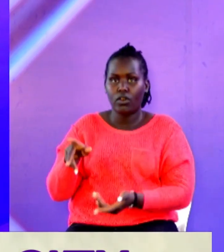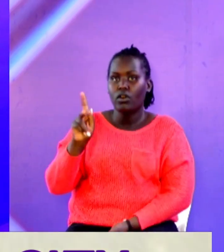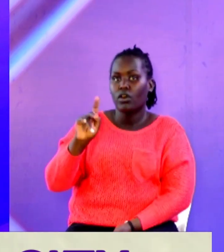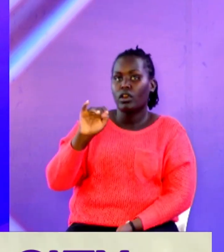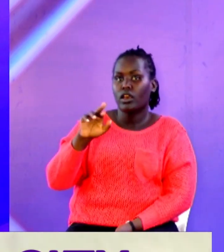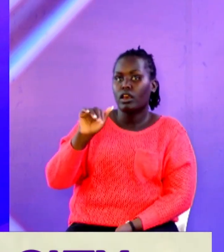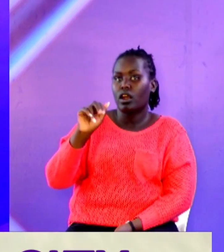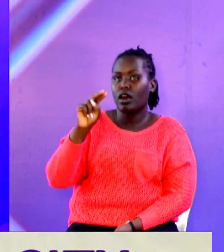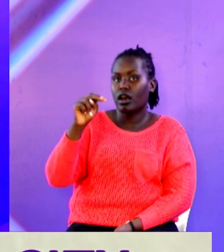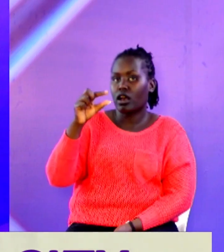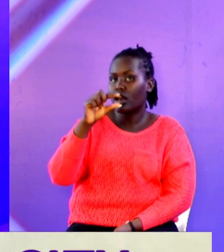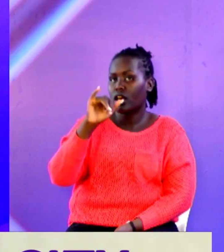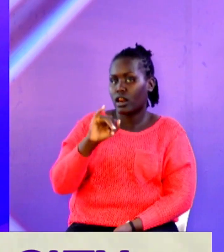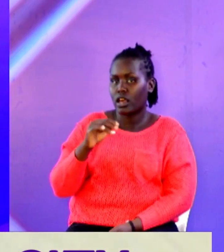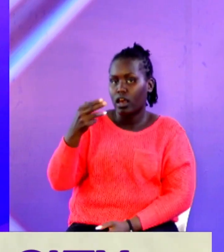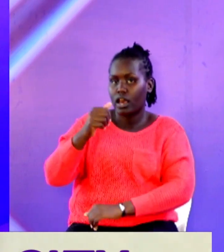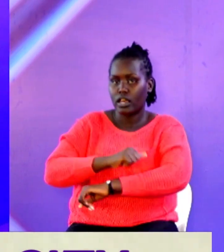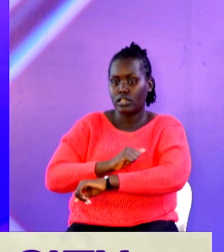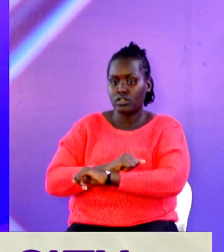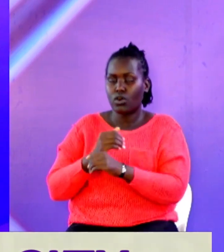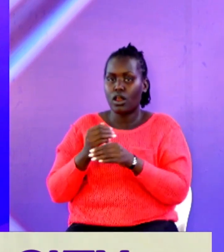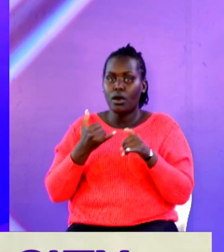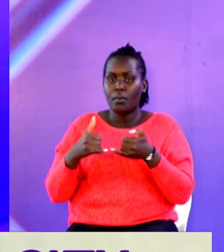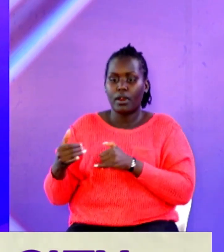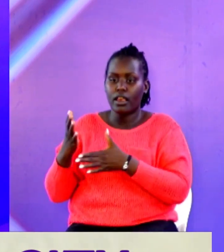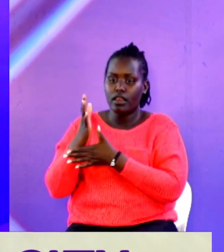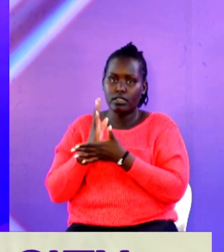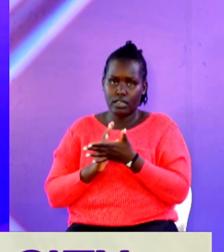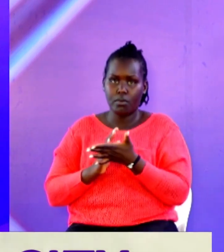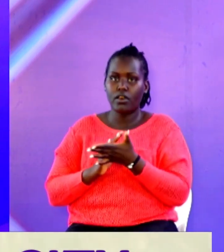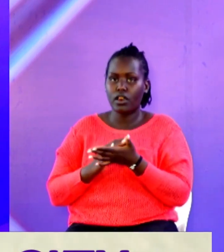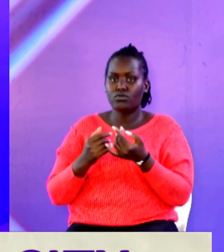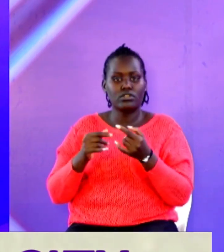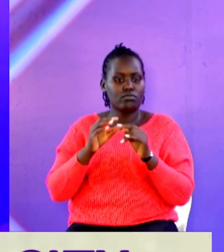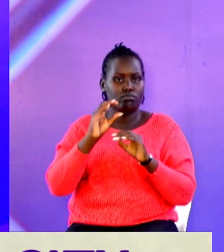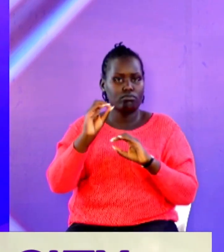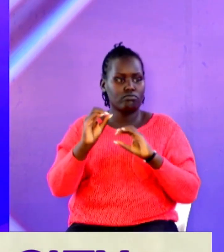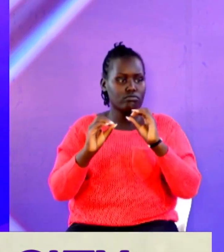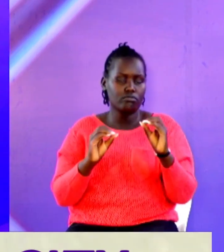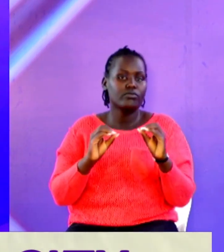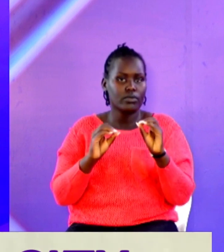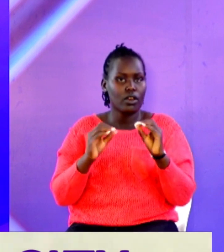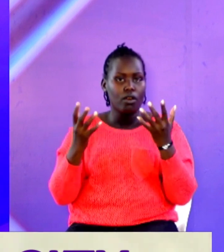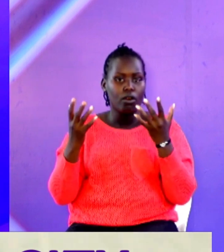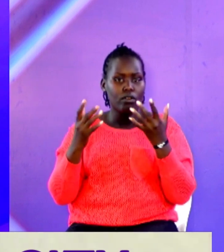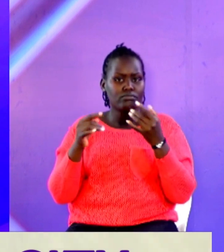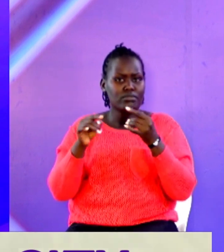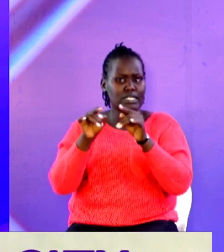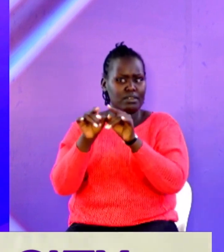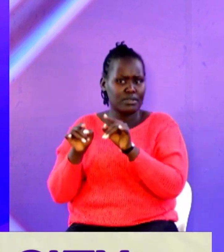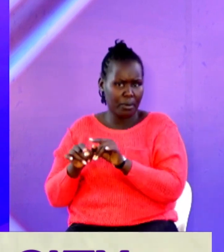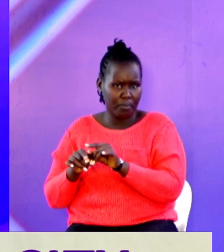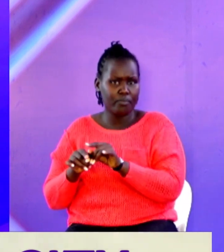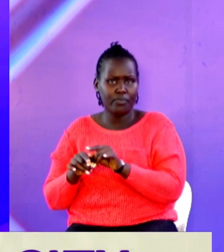High School that was playing in the semi-final, and it was a 3-3 draw with Highway Secondary, while Garissa High School lost